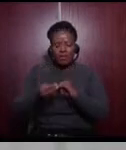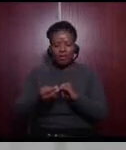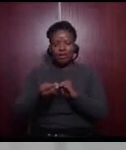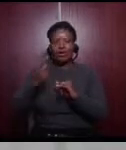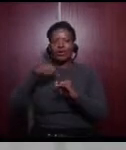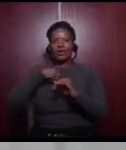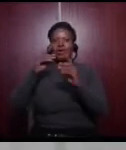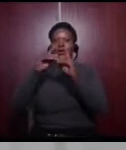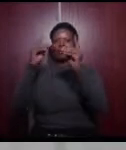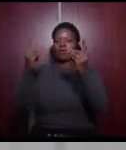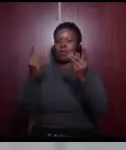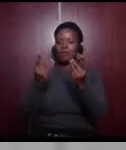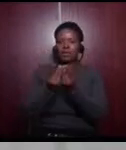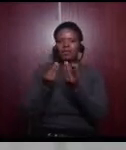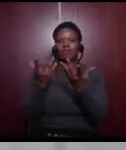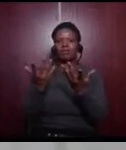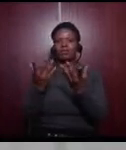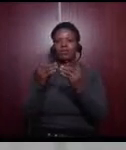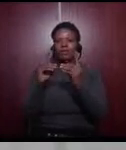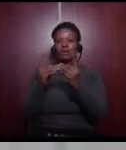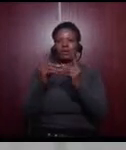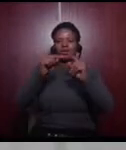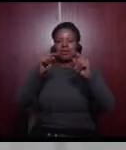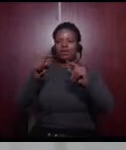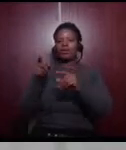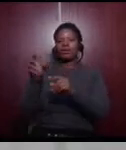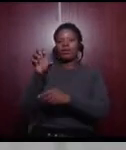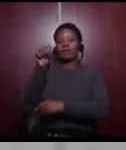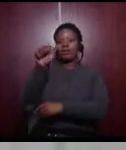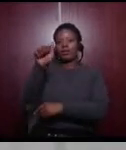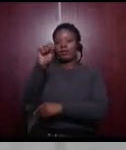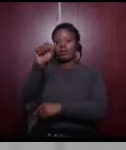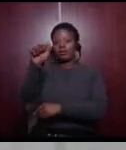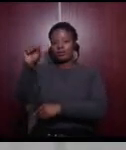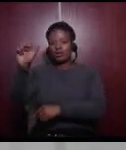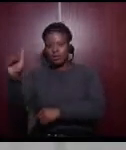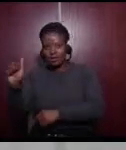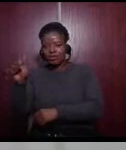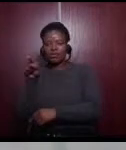departmental agencies, ISASA, as we mentioned